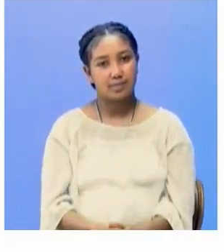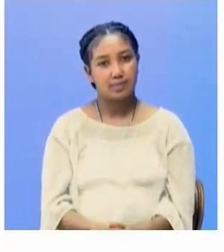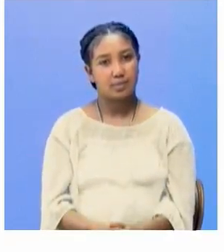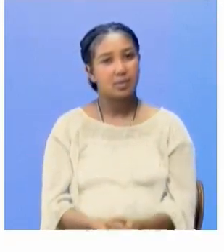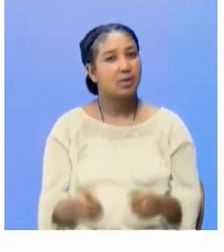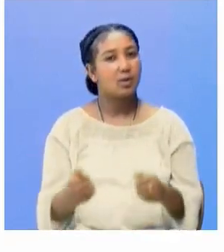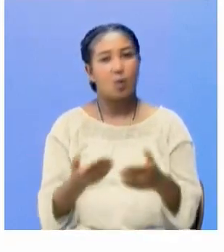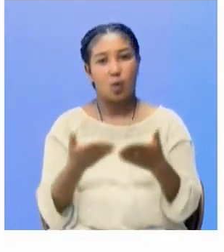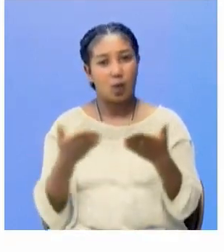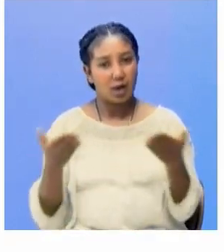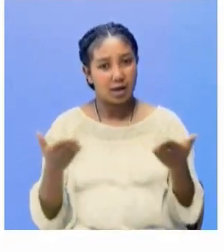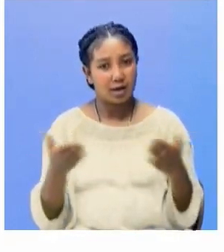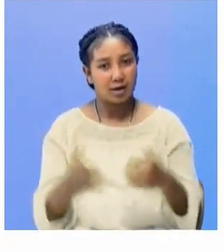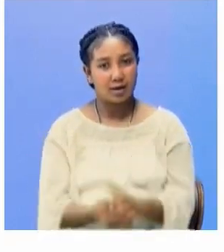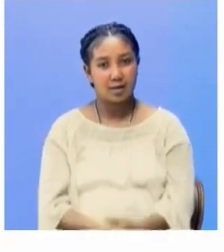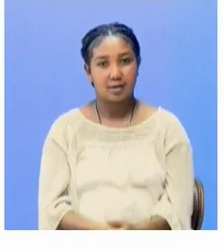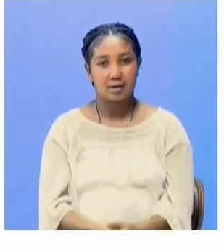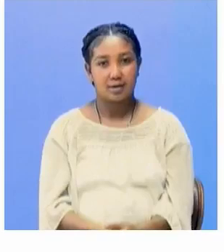Where?